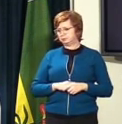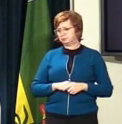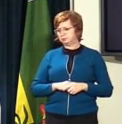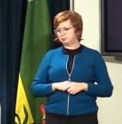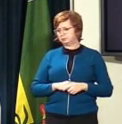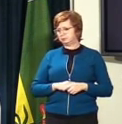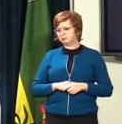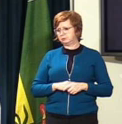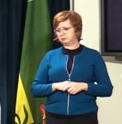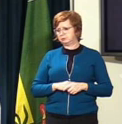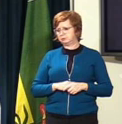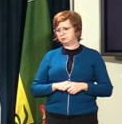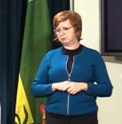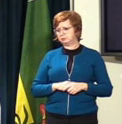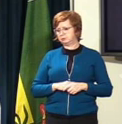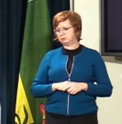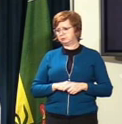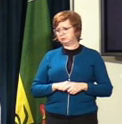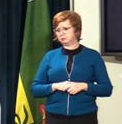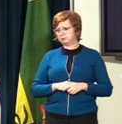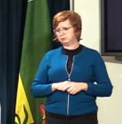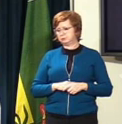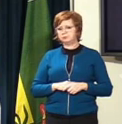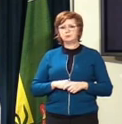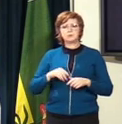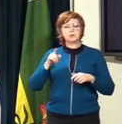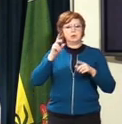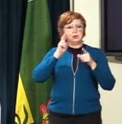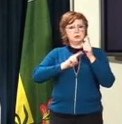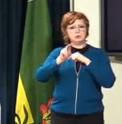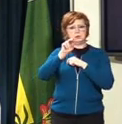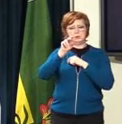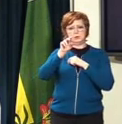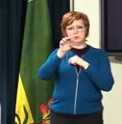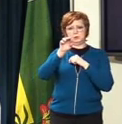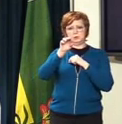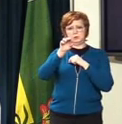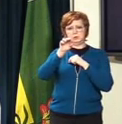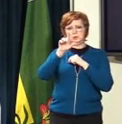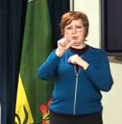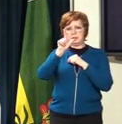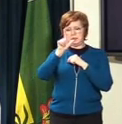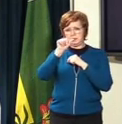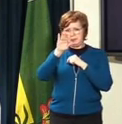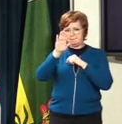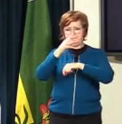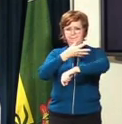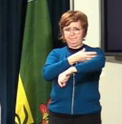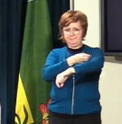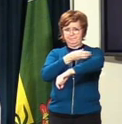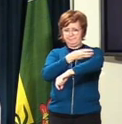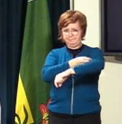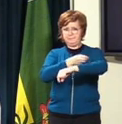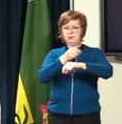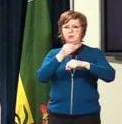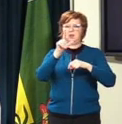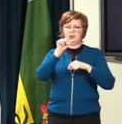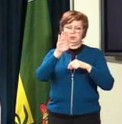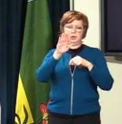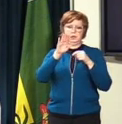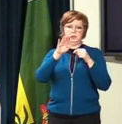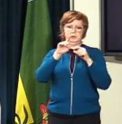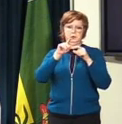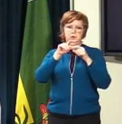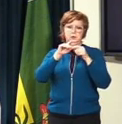forecasted lab confirmed cases in 14 days, 562, which is more than double what it was on Monday, what